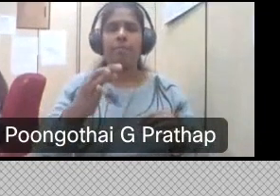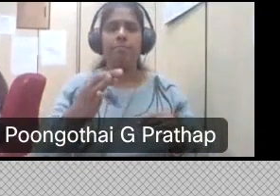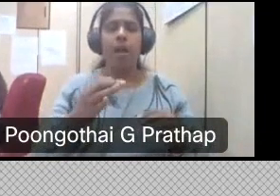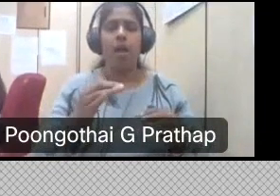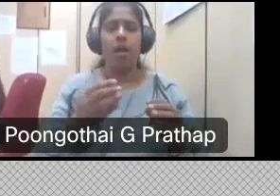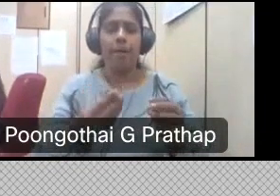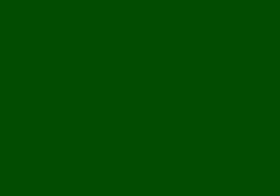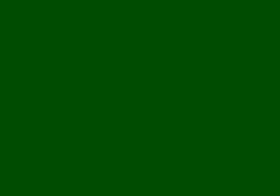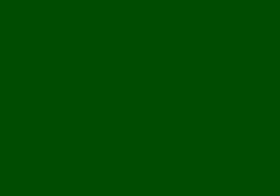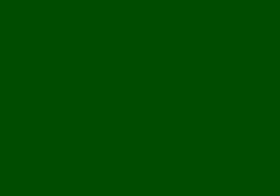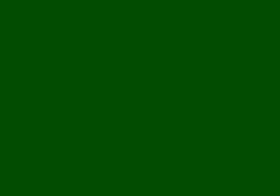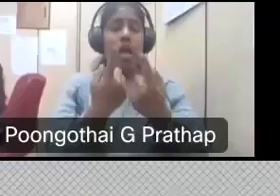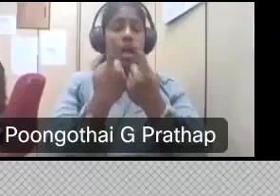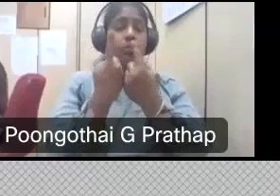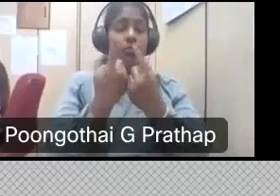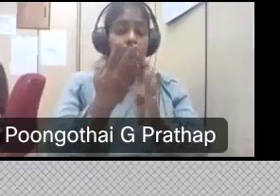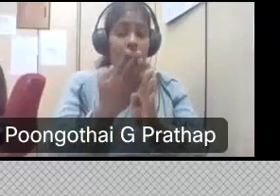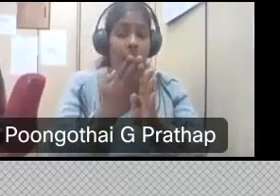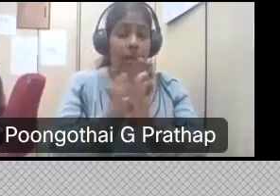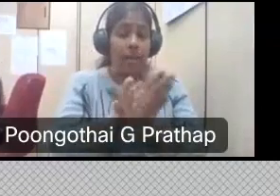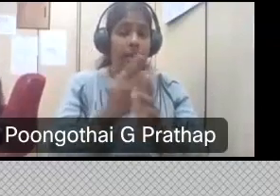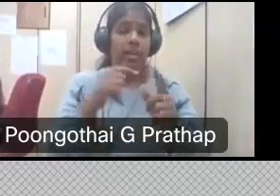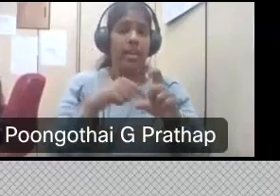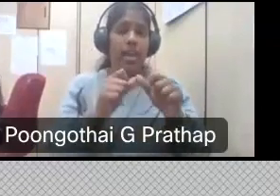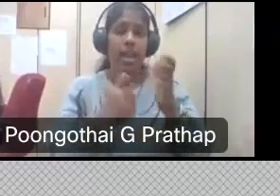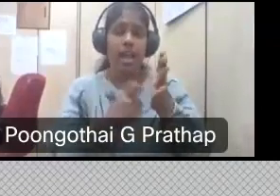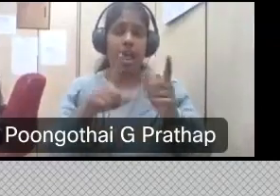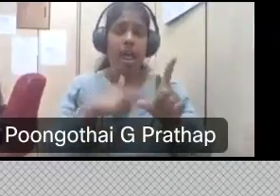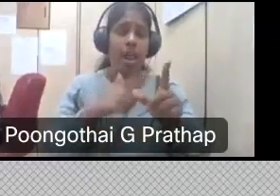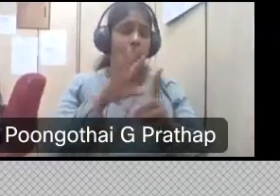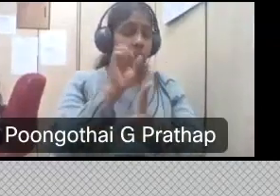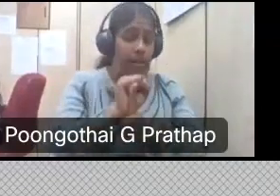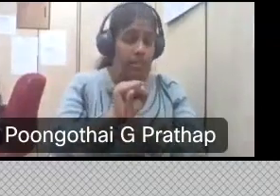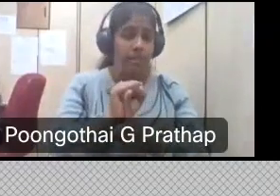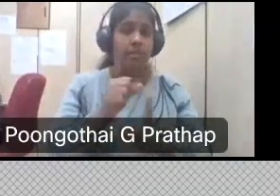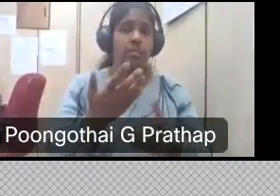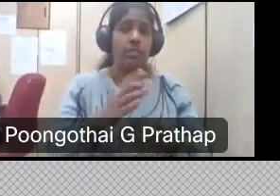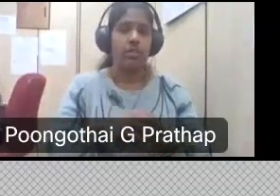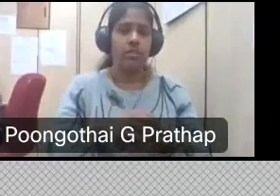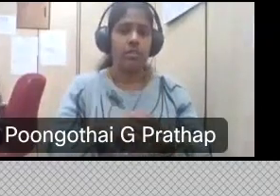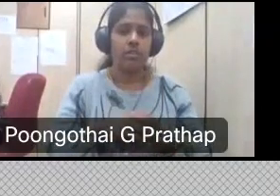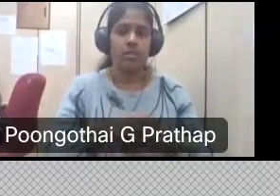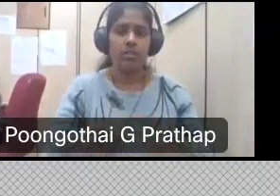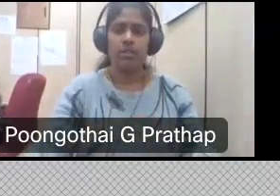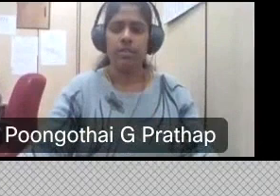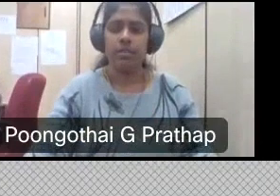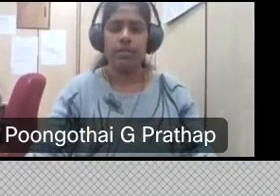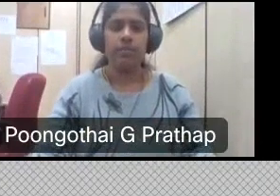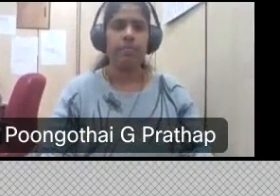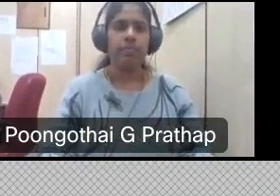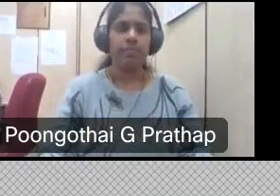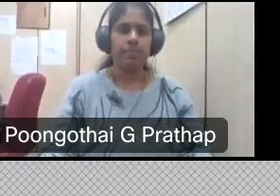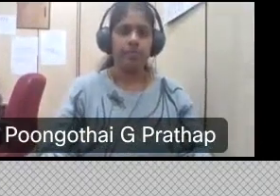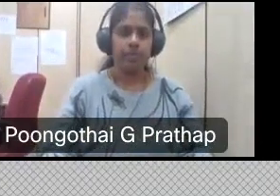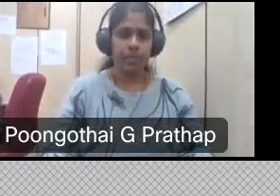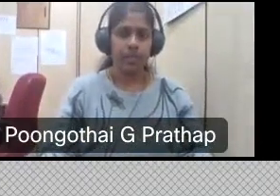and intervention is recommended. We must know delayed or denied cardiac intervention may have beating on overall